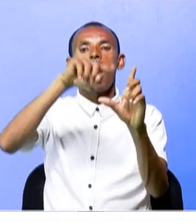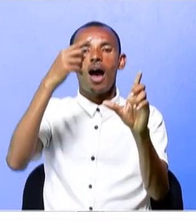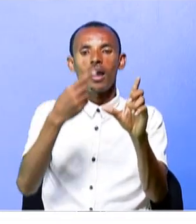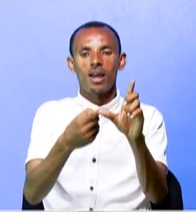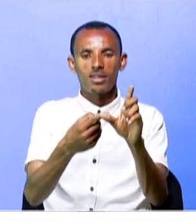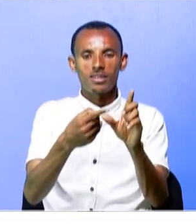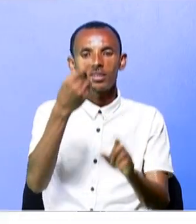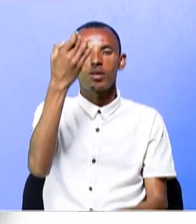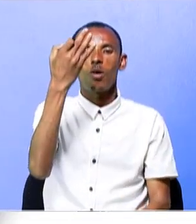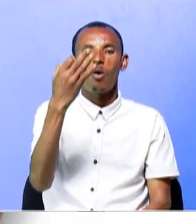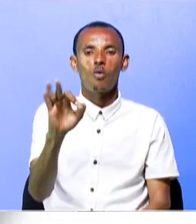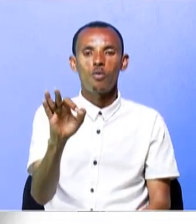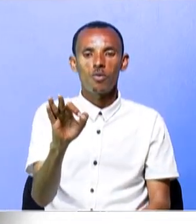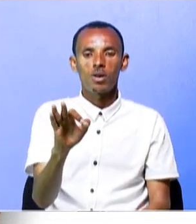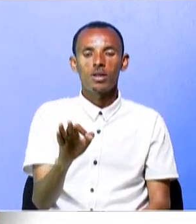angles of